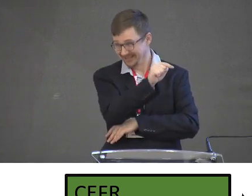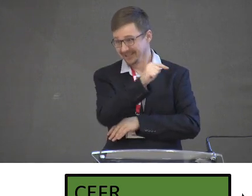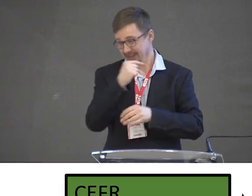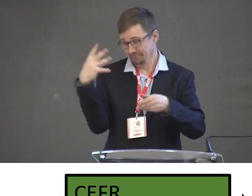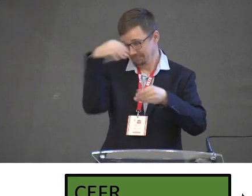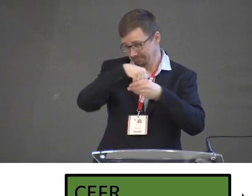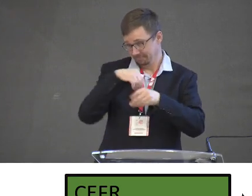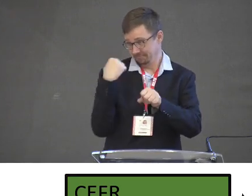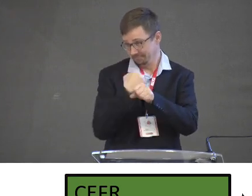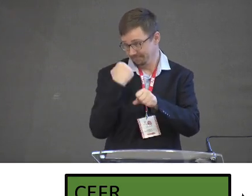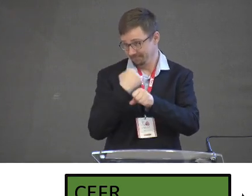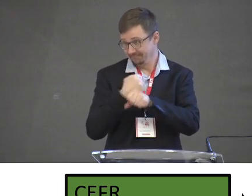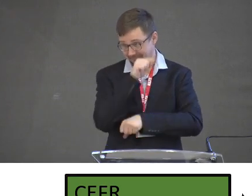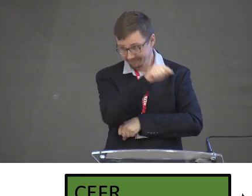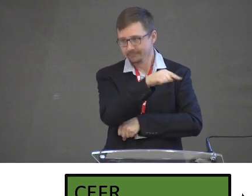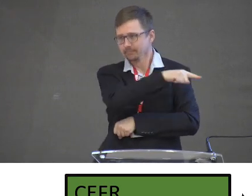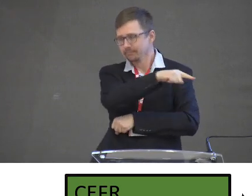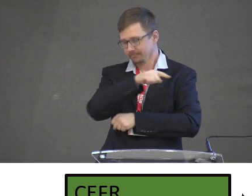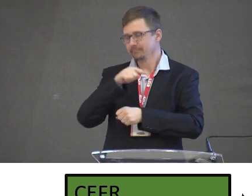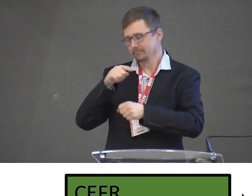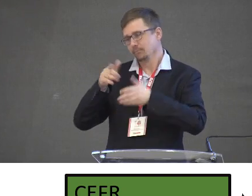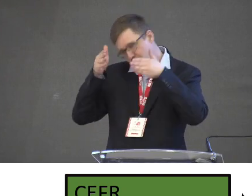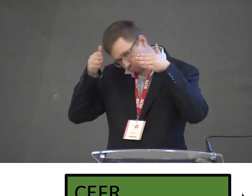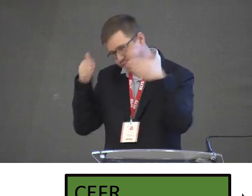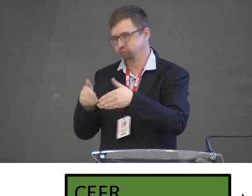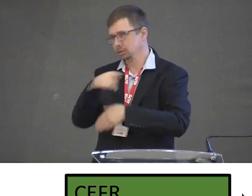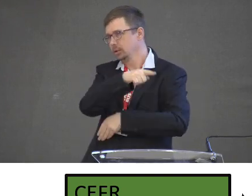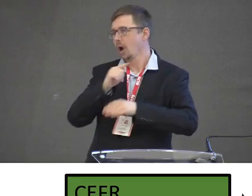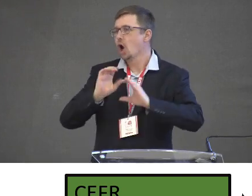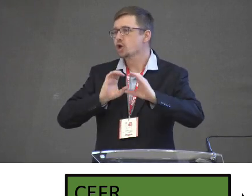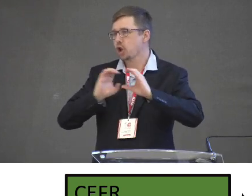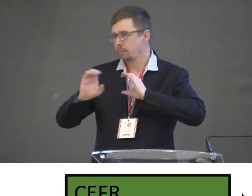speaker, was involved in that work